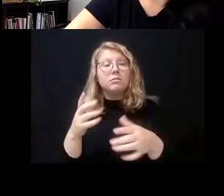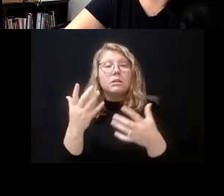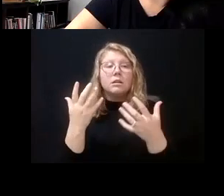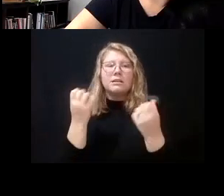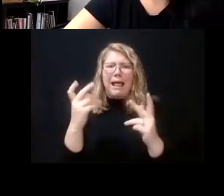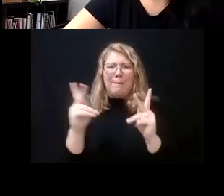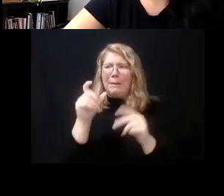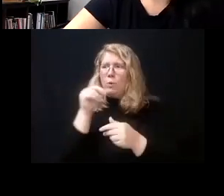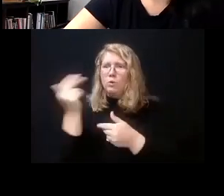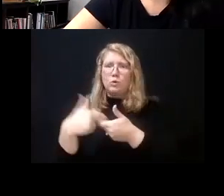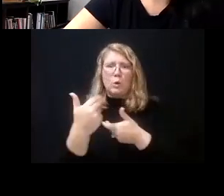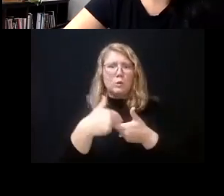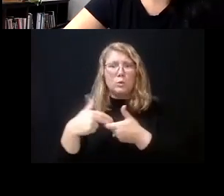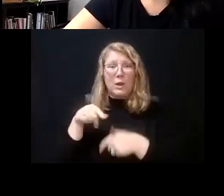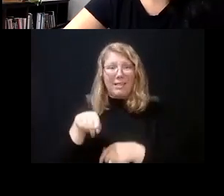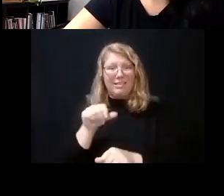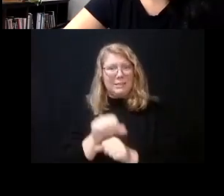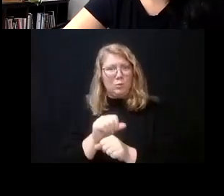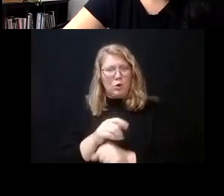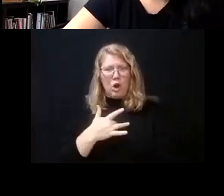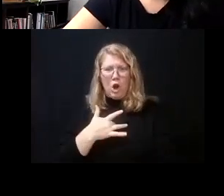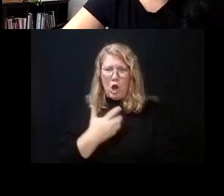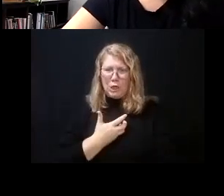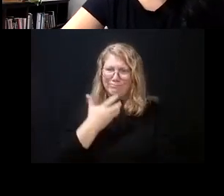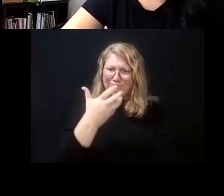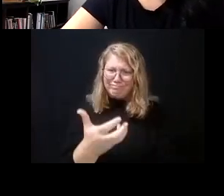work from a really heart-centered place, and just want to lift that up.